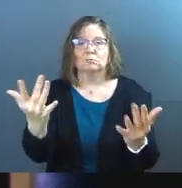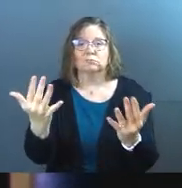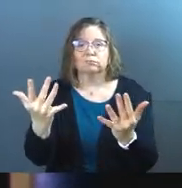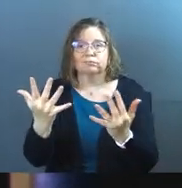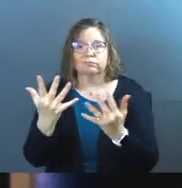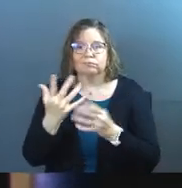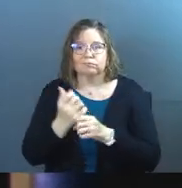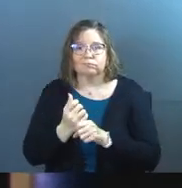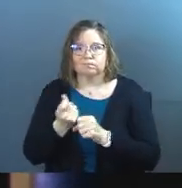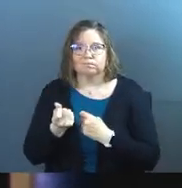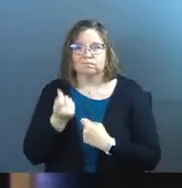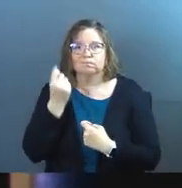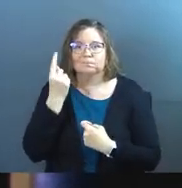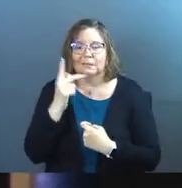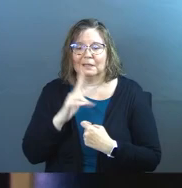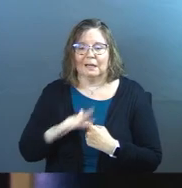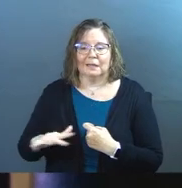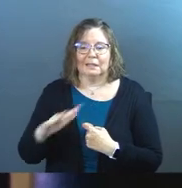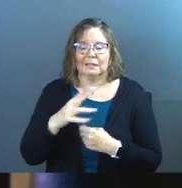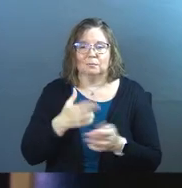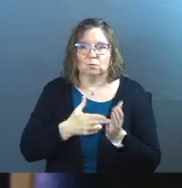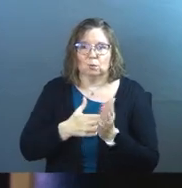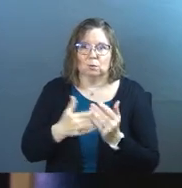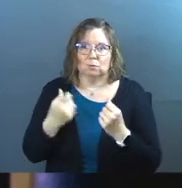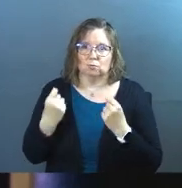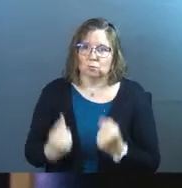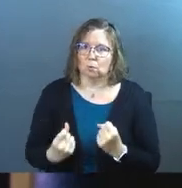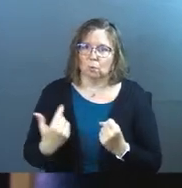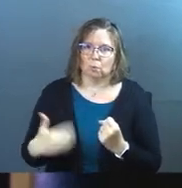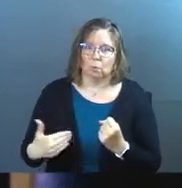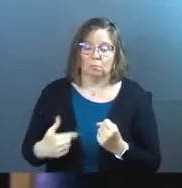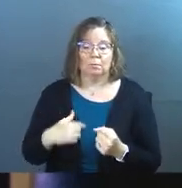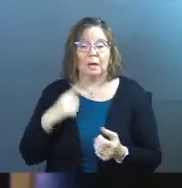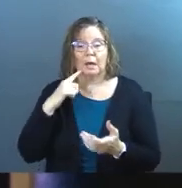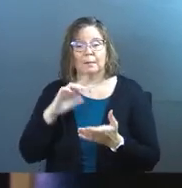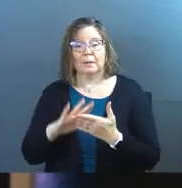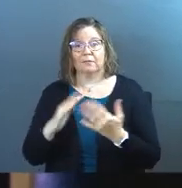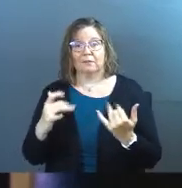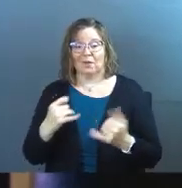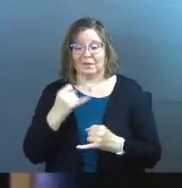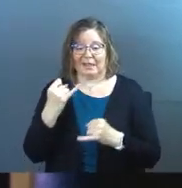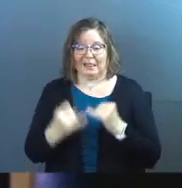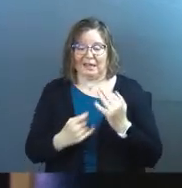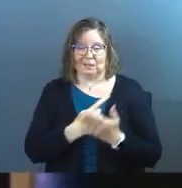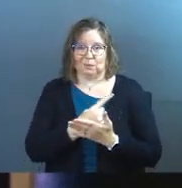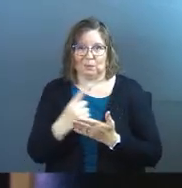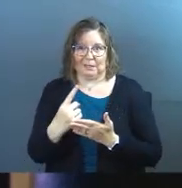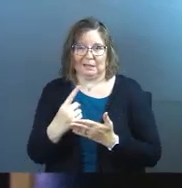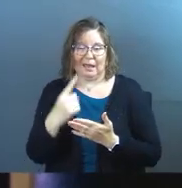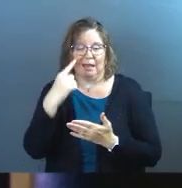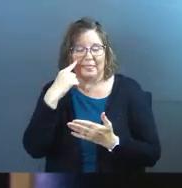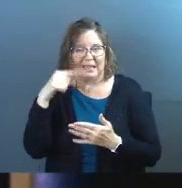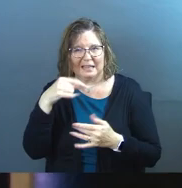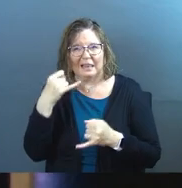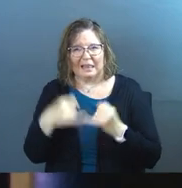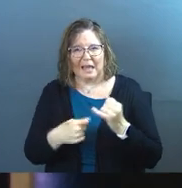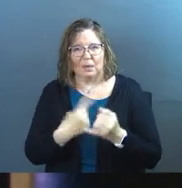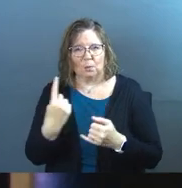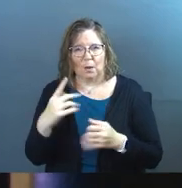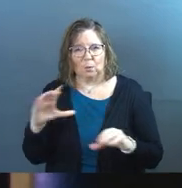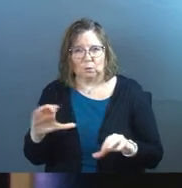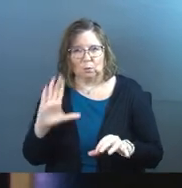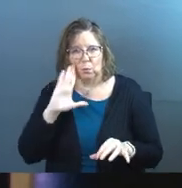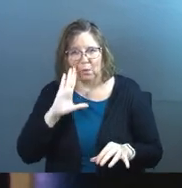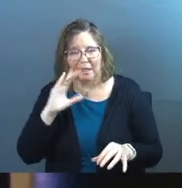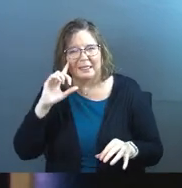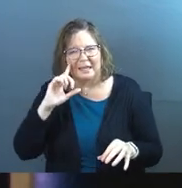very powerful kingdom truth. And I believe we are in the last week of parables. I think this is the last one that we're going to